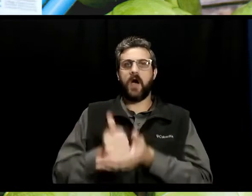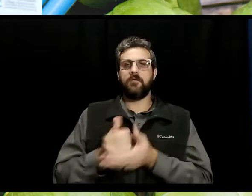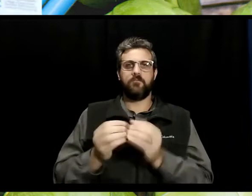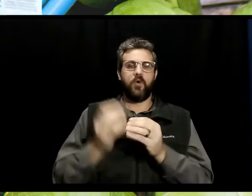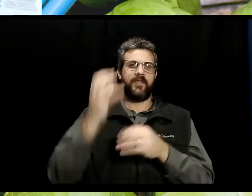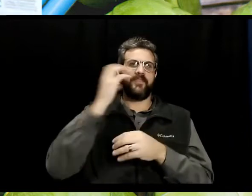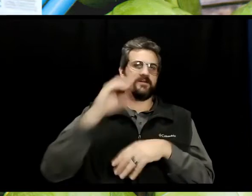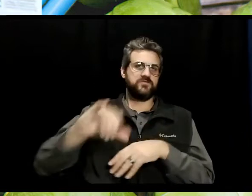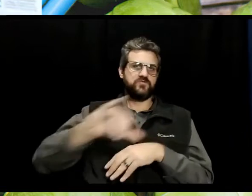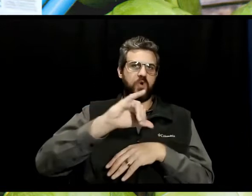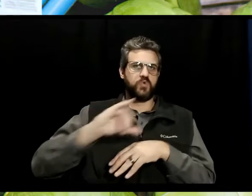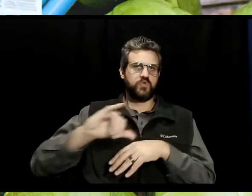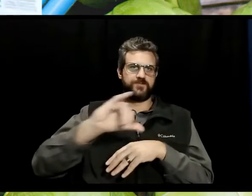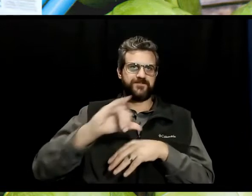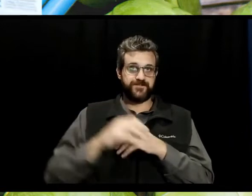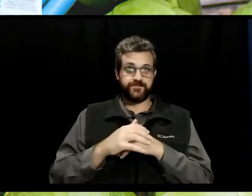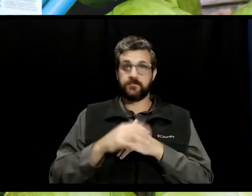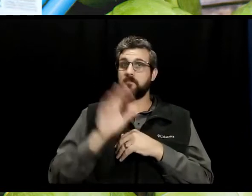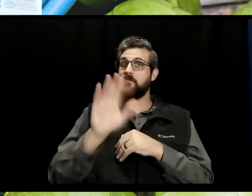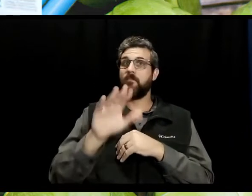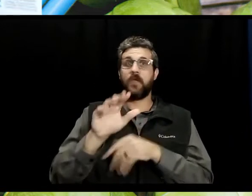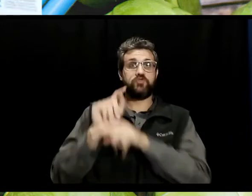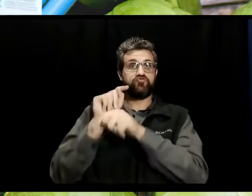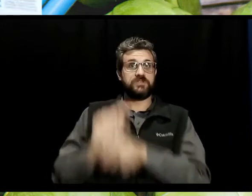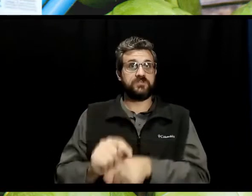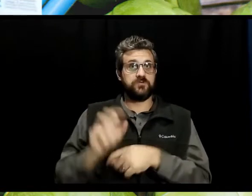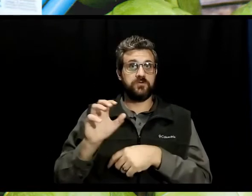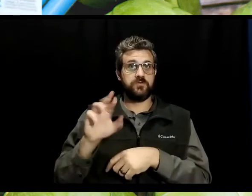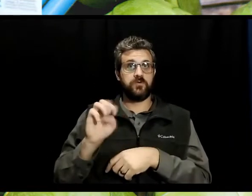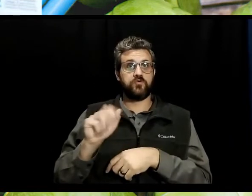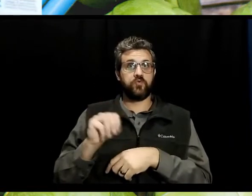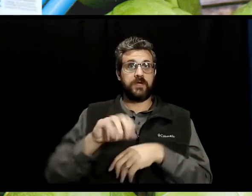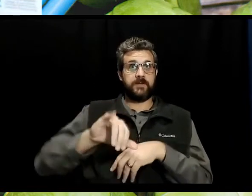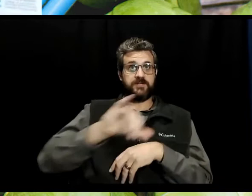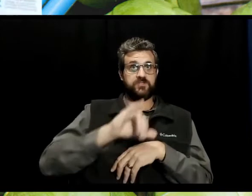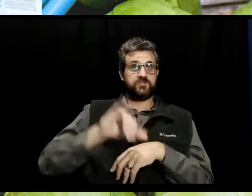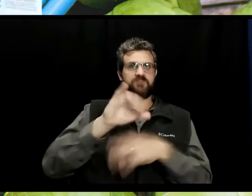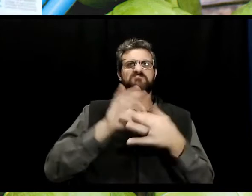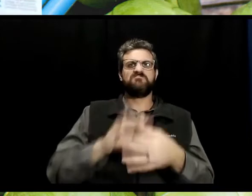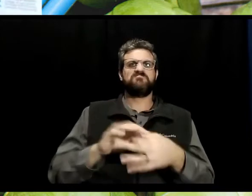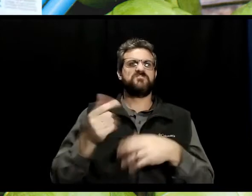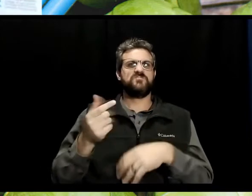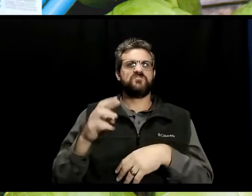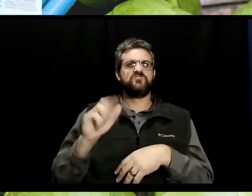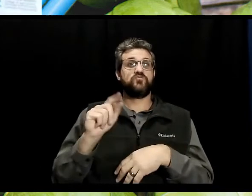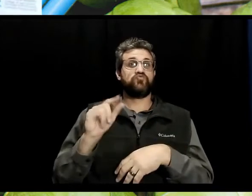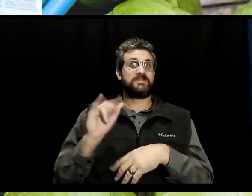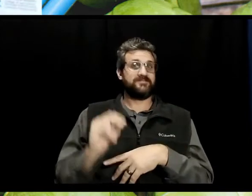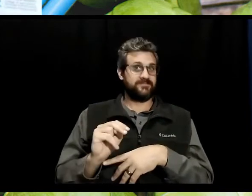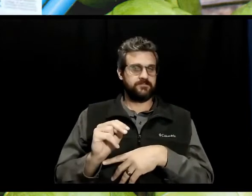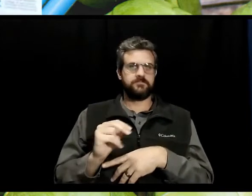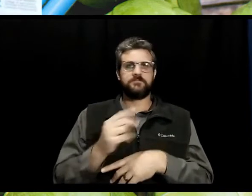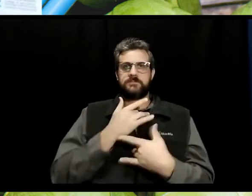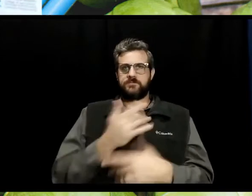cream sauce. Now, a traditional cream sauce in a gratin or gratin typically